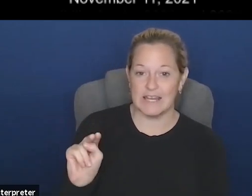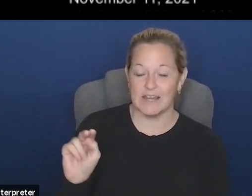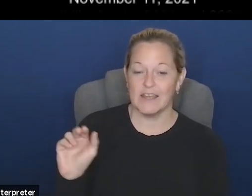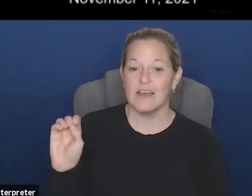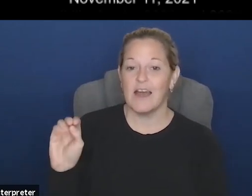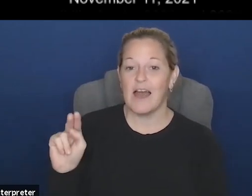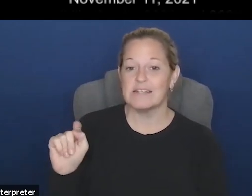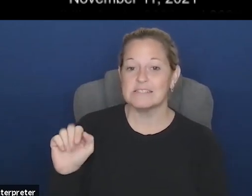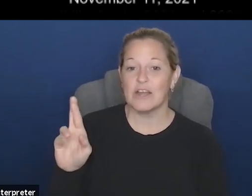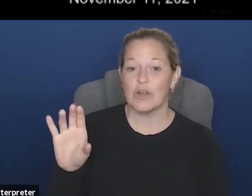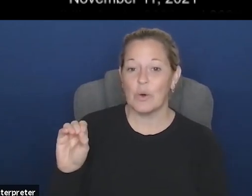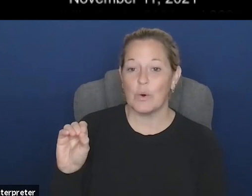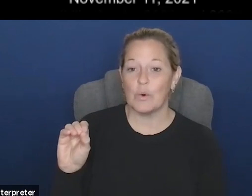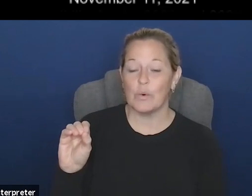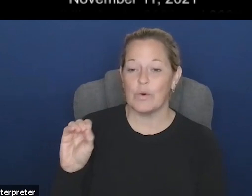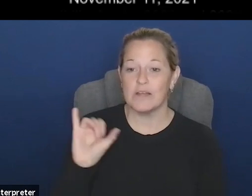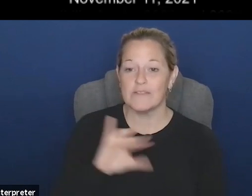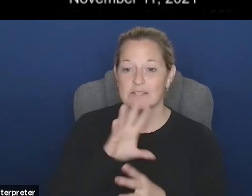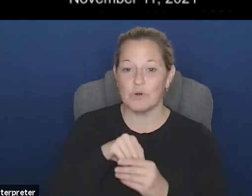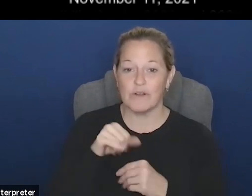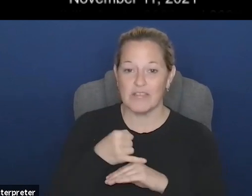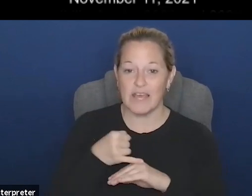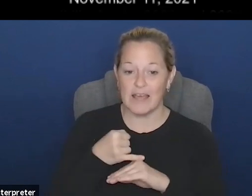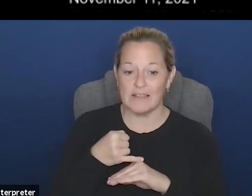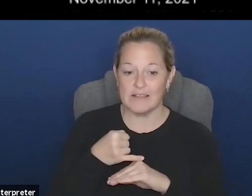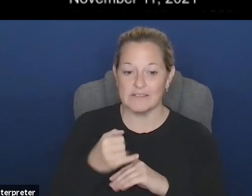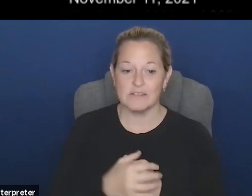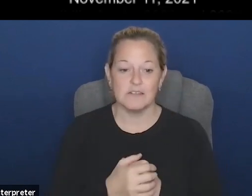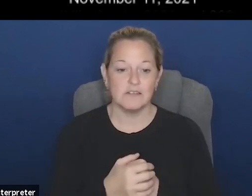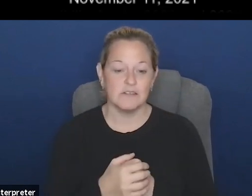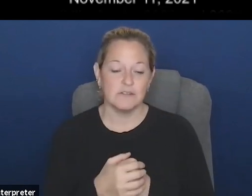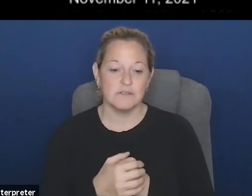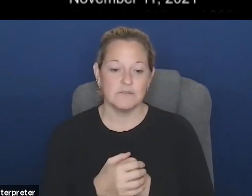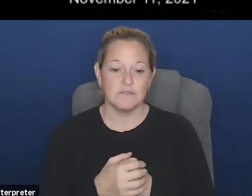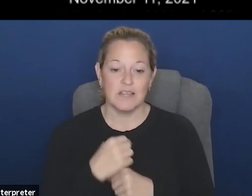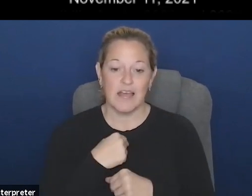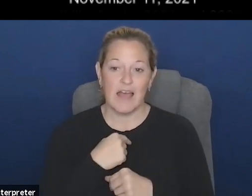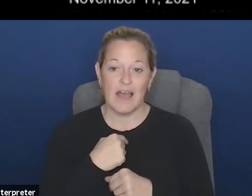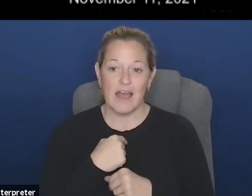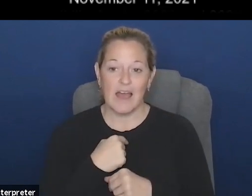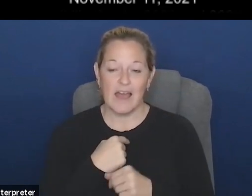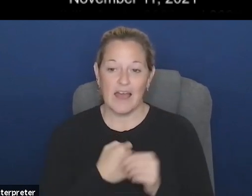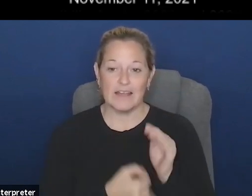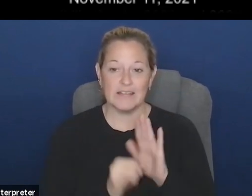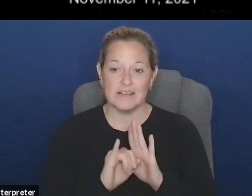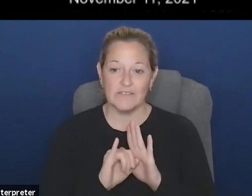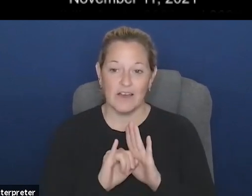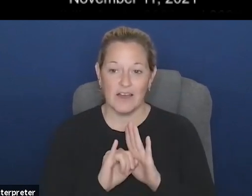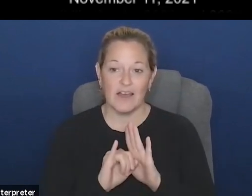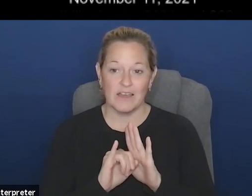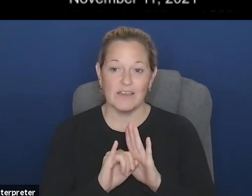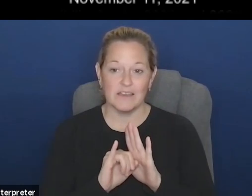part of historically Turtle Island. I identify as a socialized white settler, but I do have an Indigenous